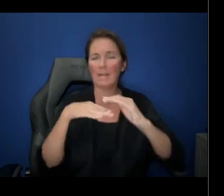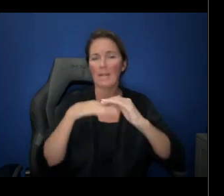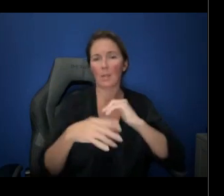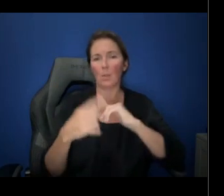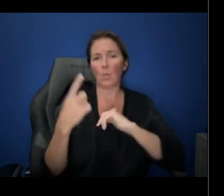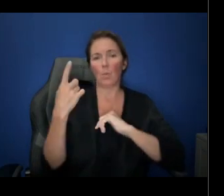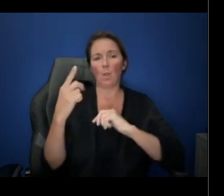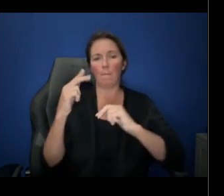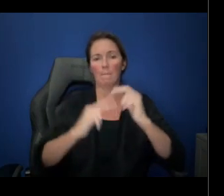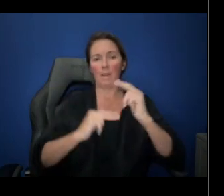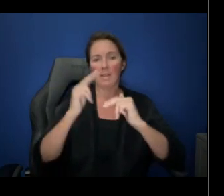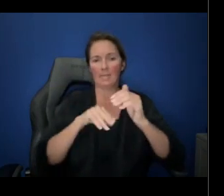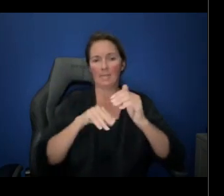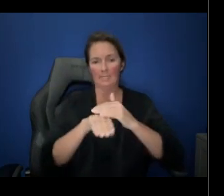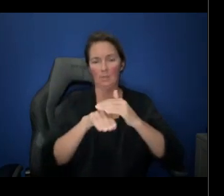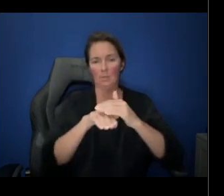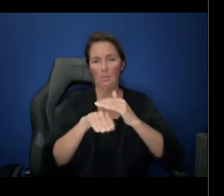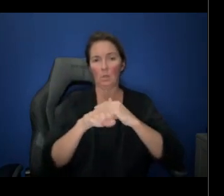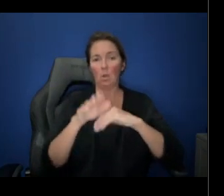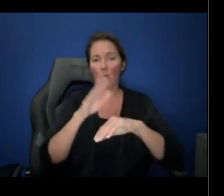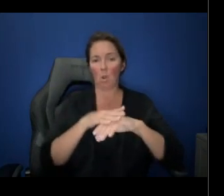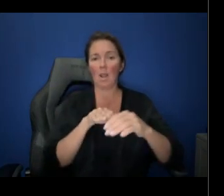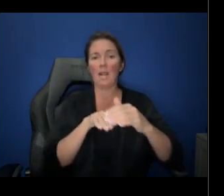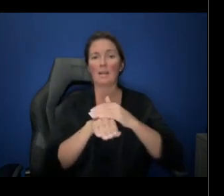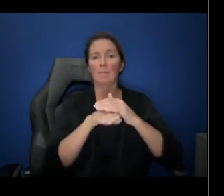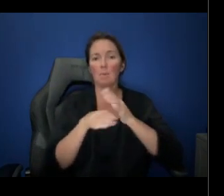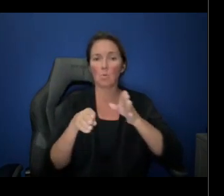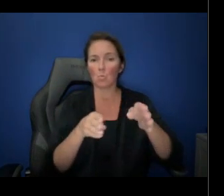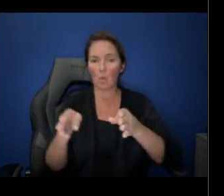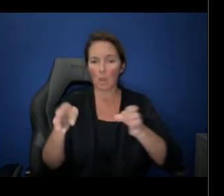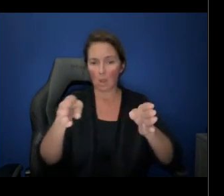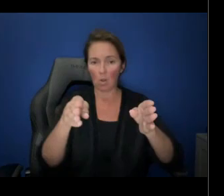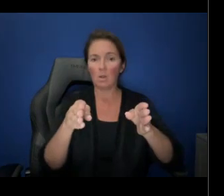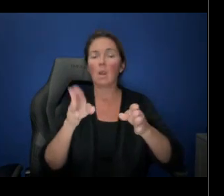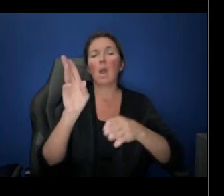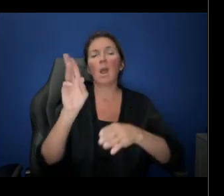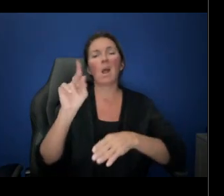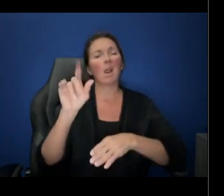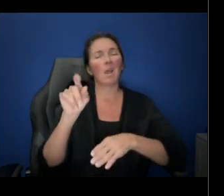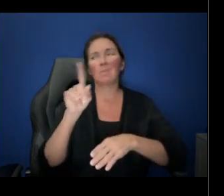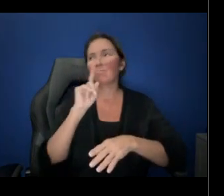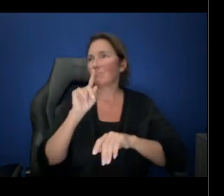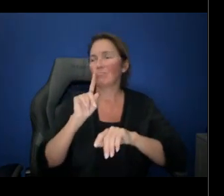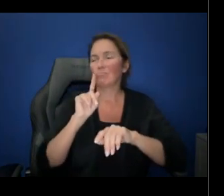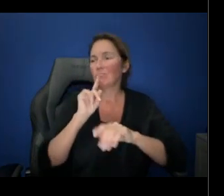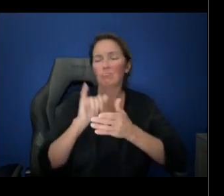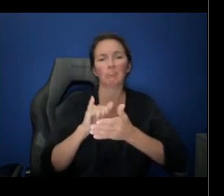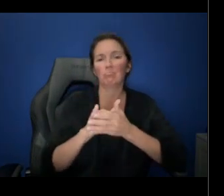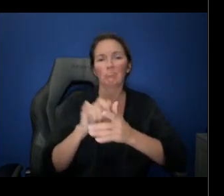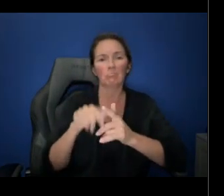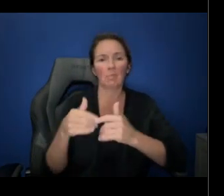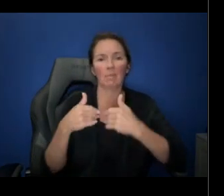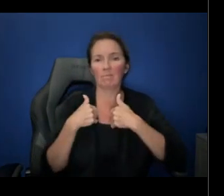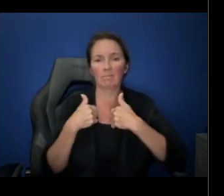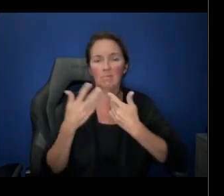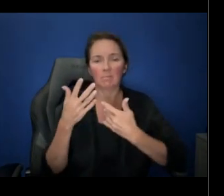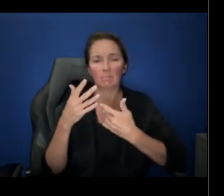one building entrance on an accessible route unless it is impractical.